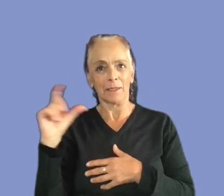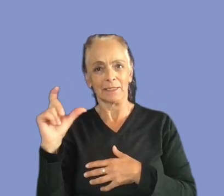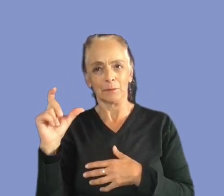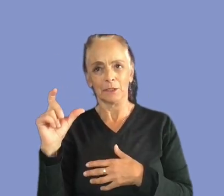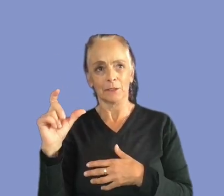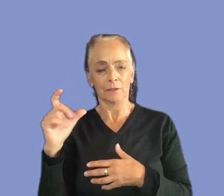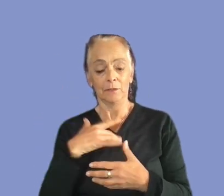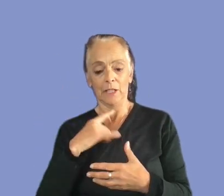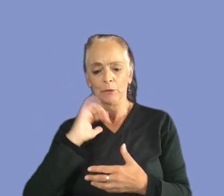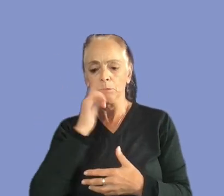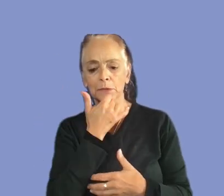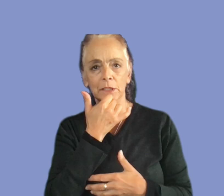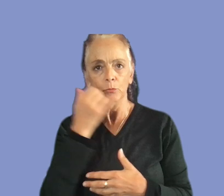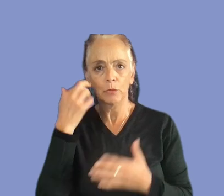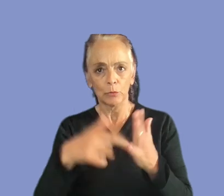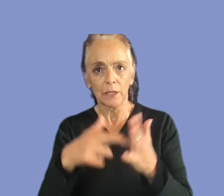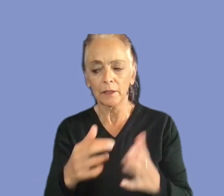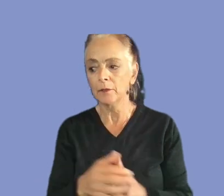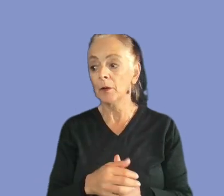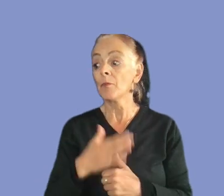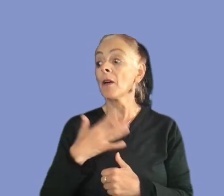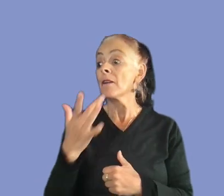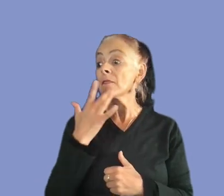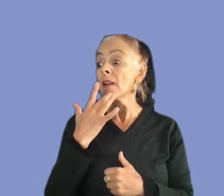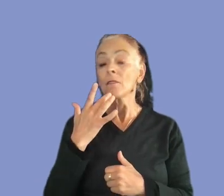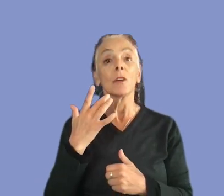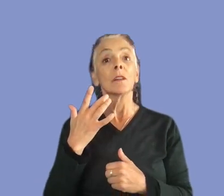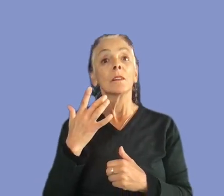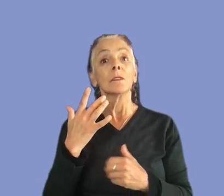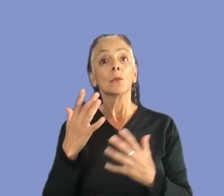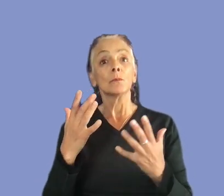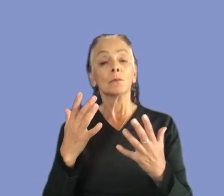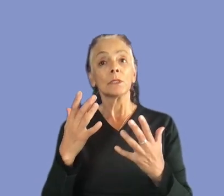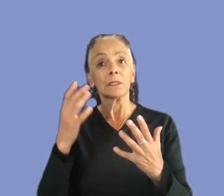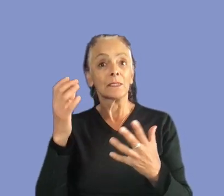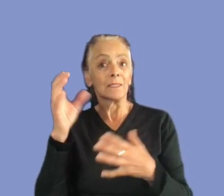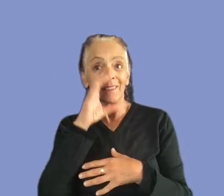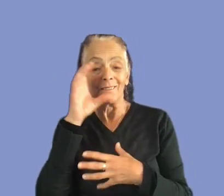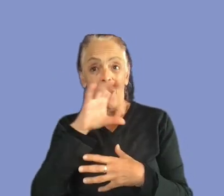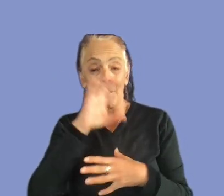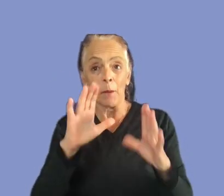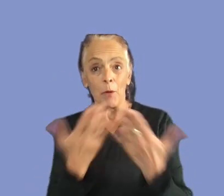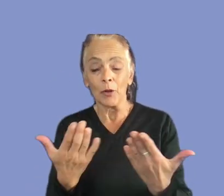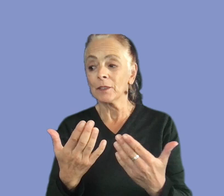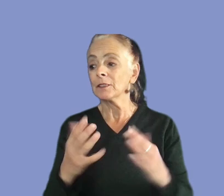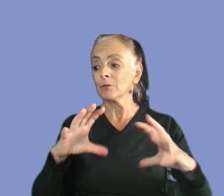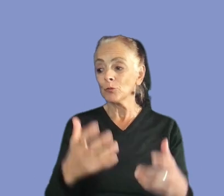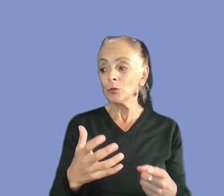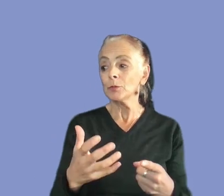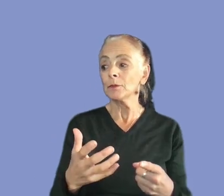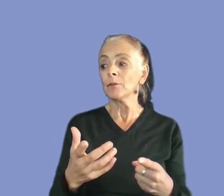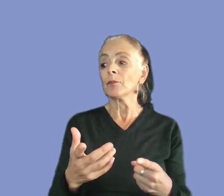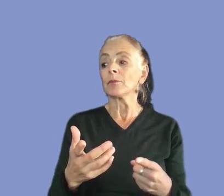comic book superhero team. They were a group of outcasts that were feared and hated by the world that they were trying to protect. My Islam